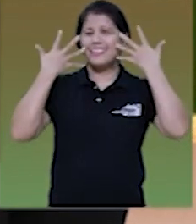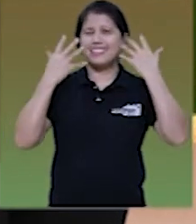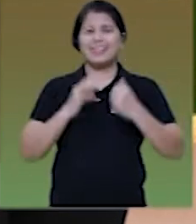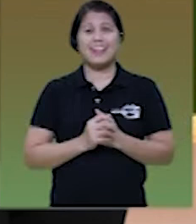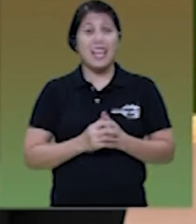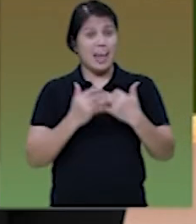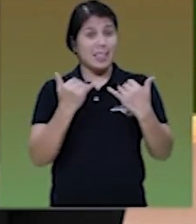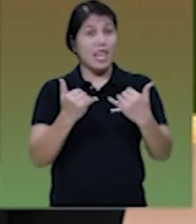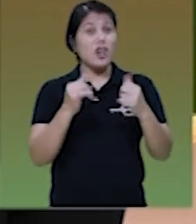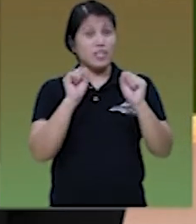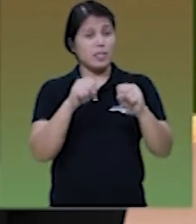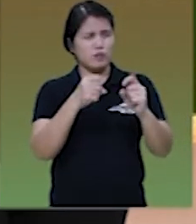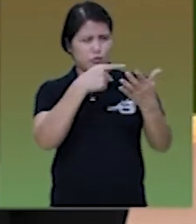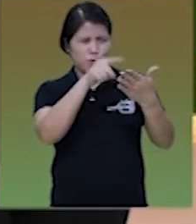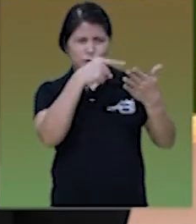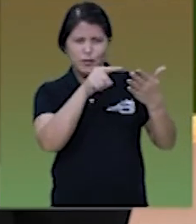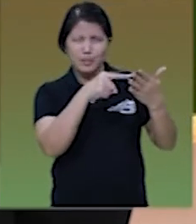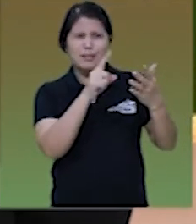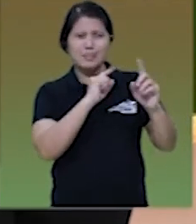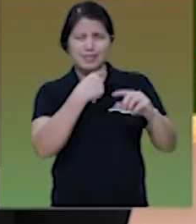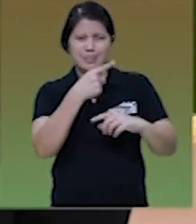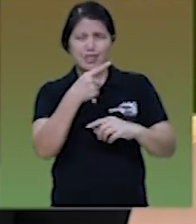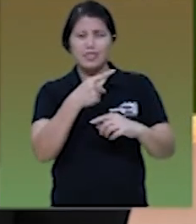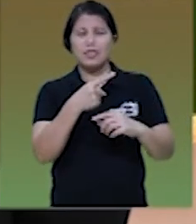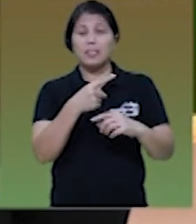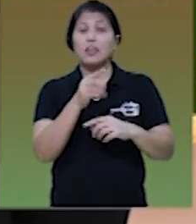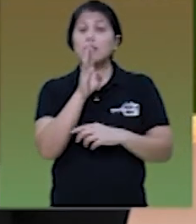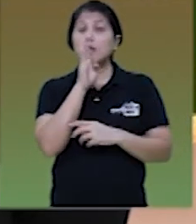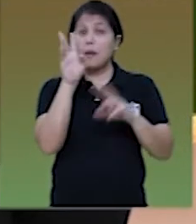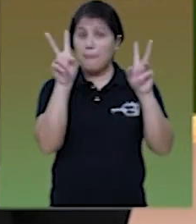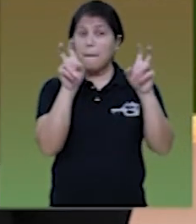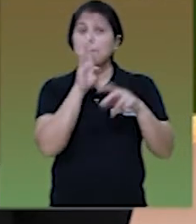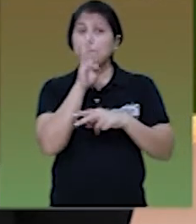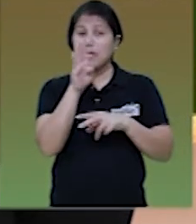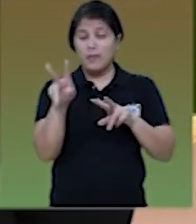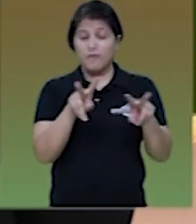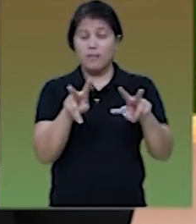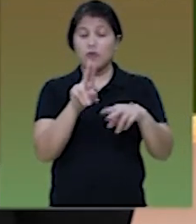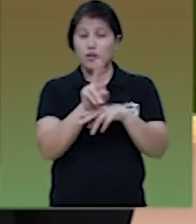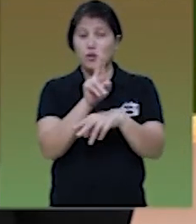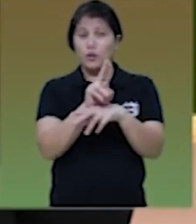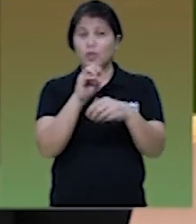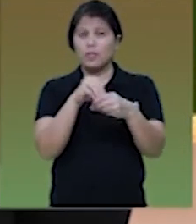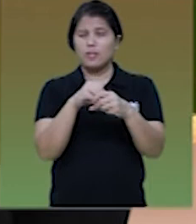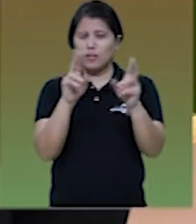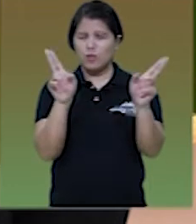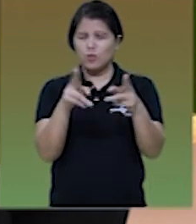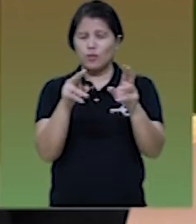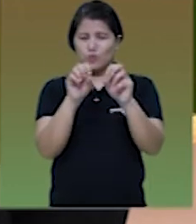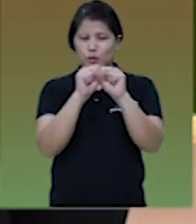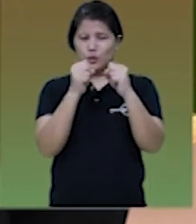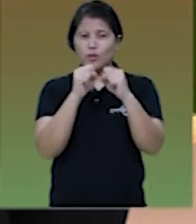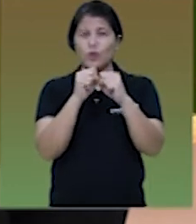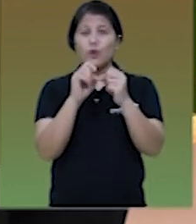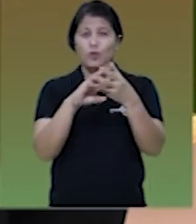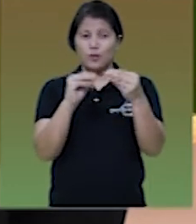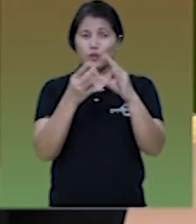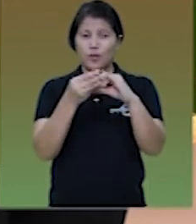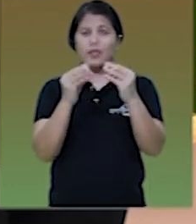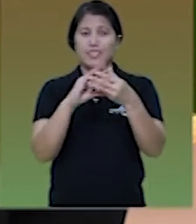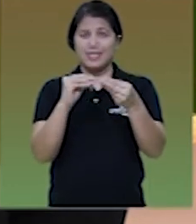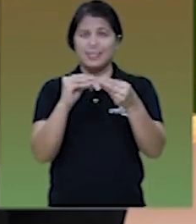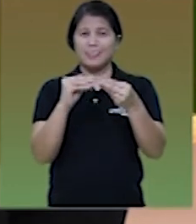Now, can you identify the be verbs used in the short story? Try to find them all.